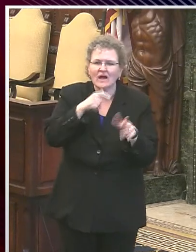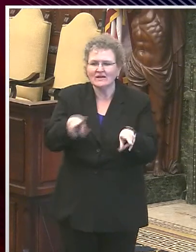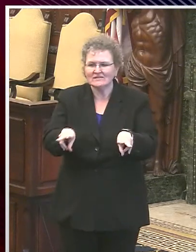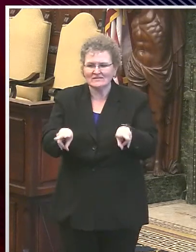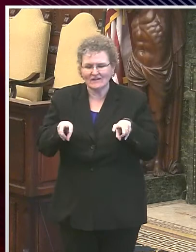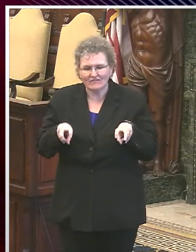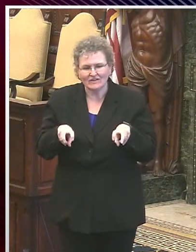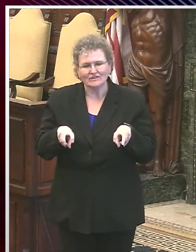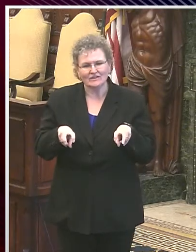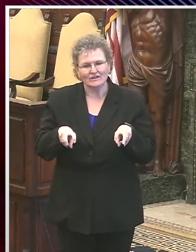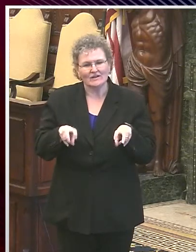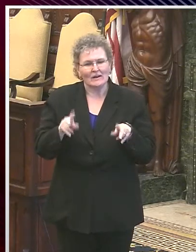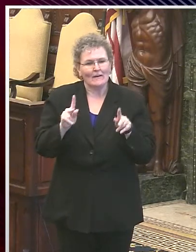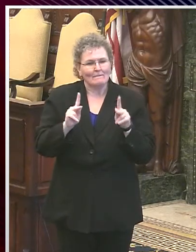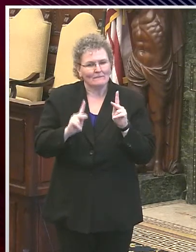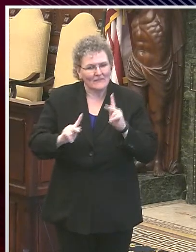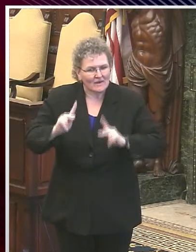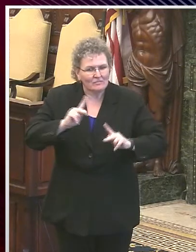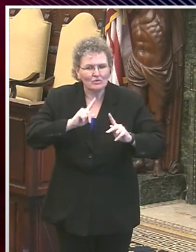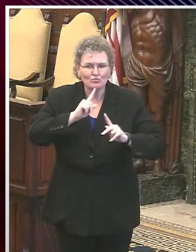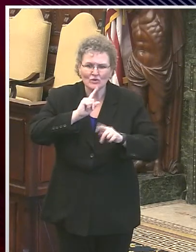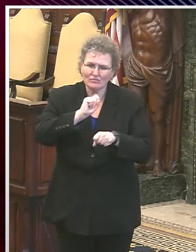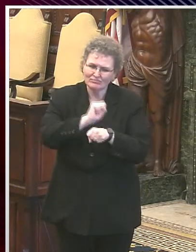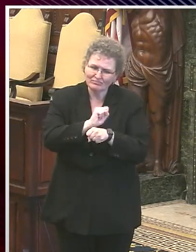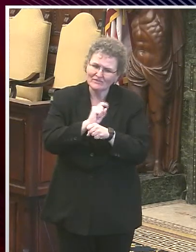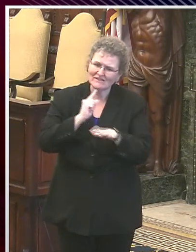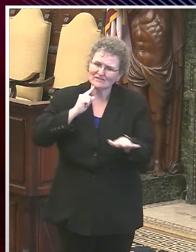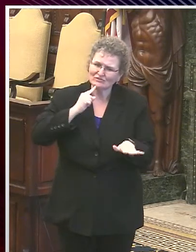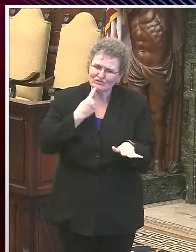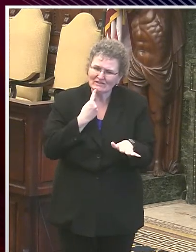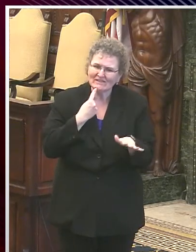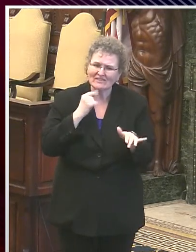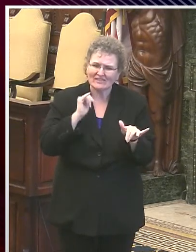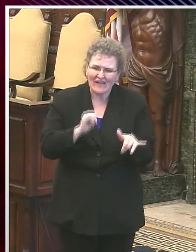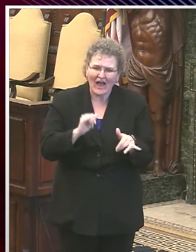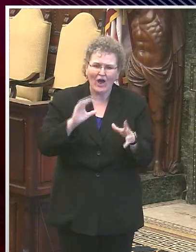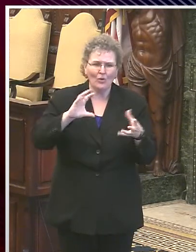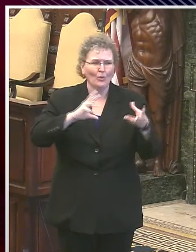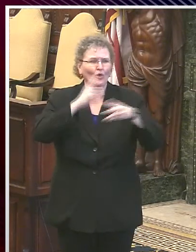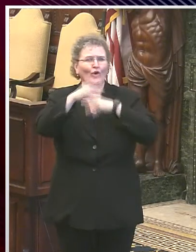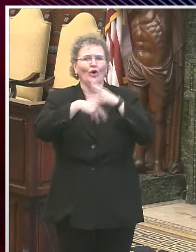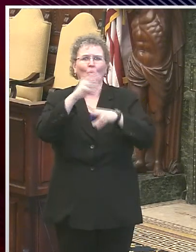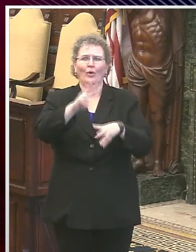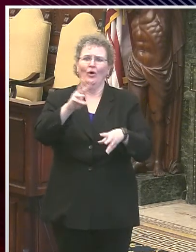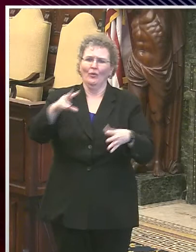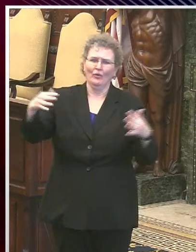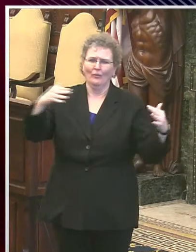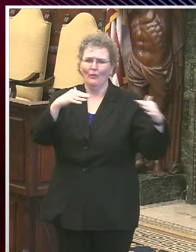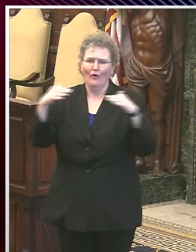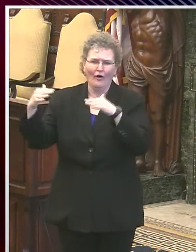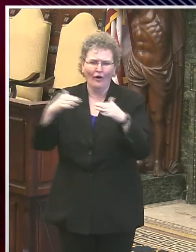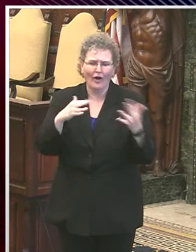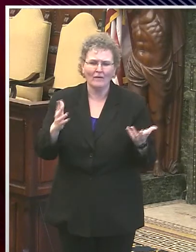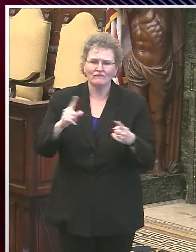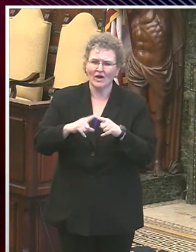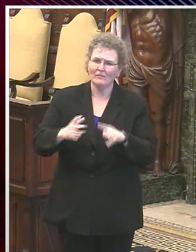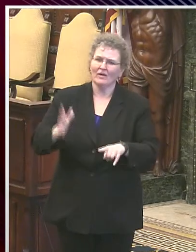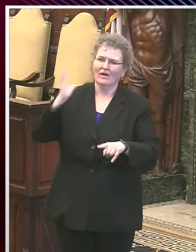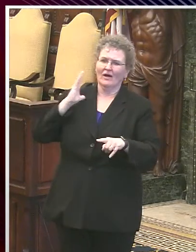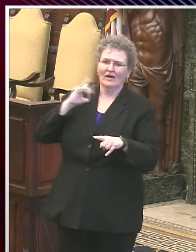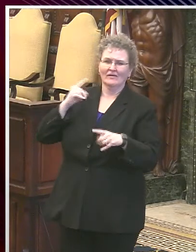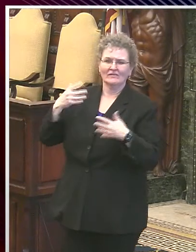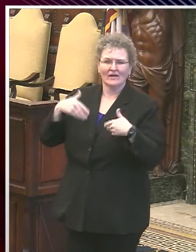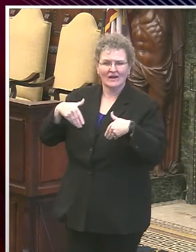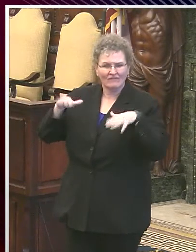people, are going to have to. This is a crisis the size of World War II. I know folks back in those days did sacrifice, did